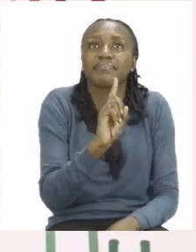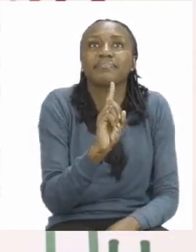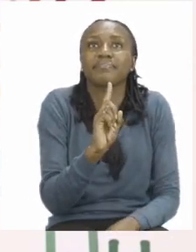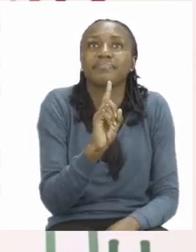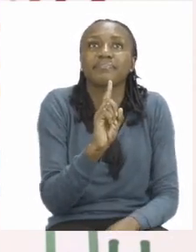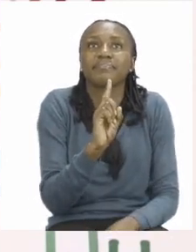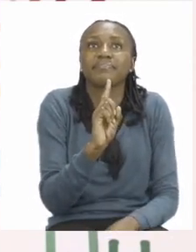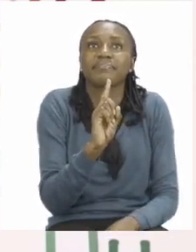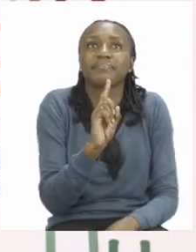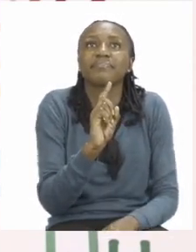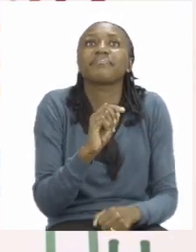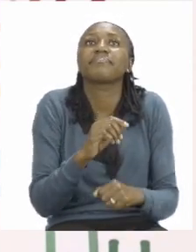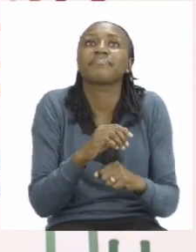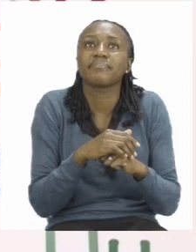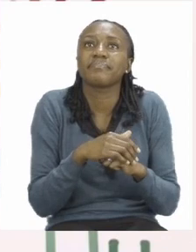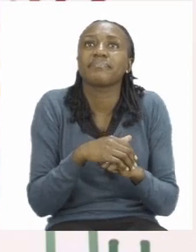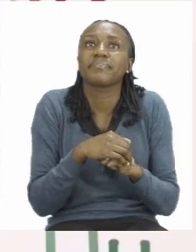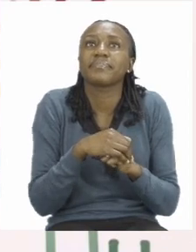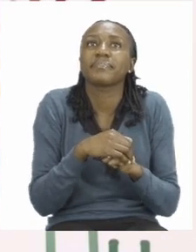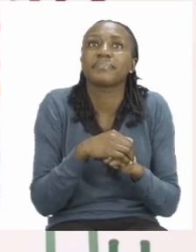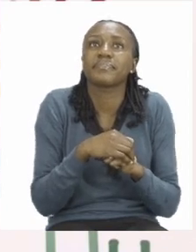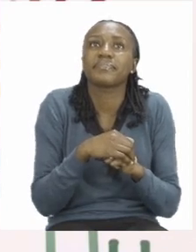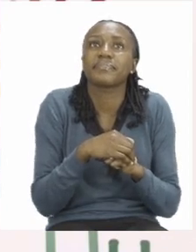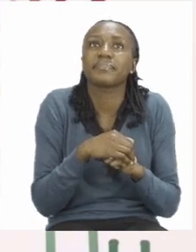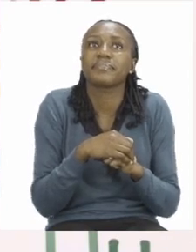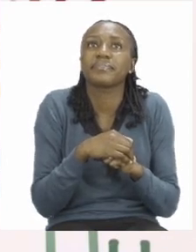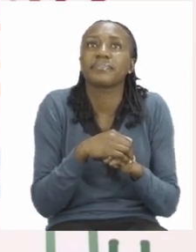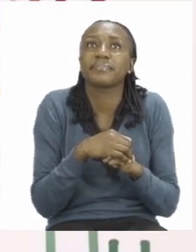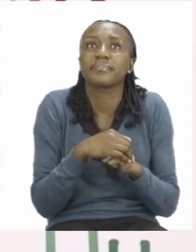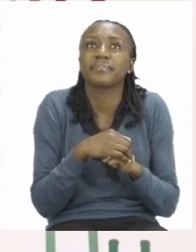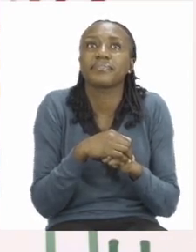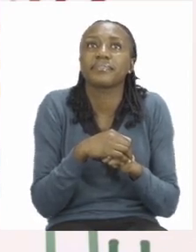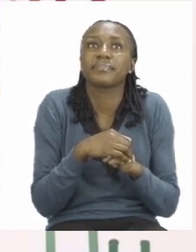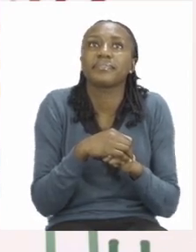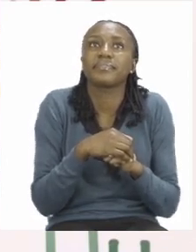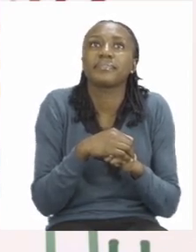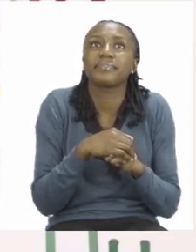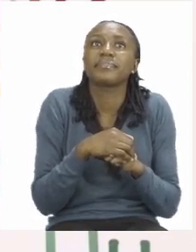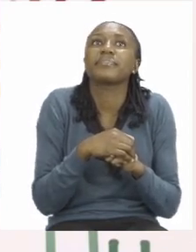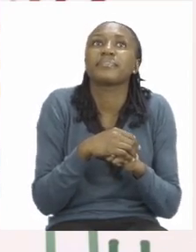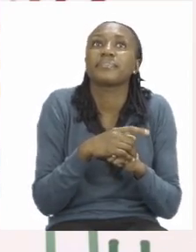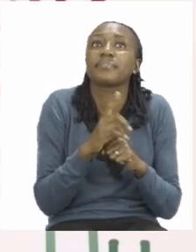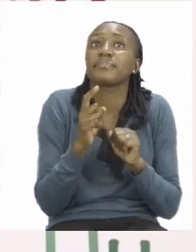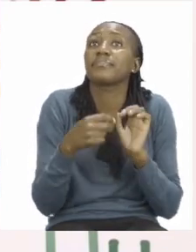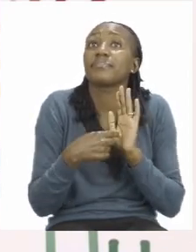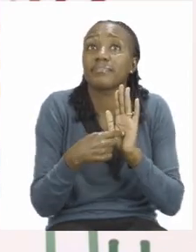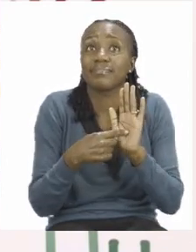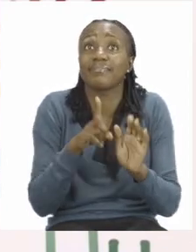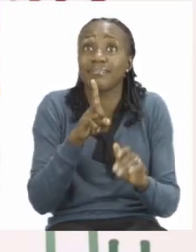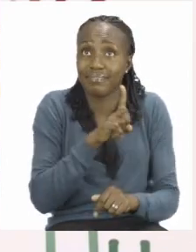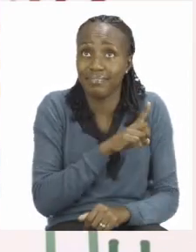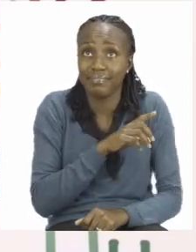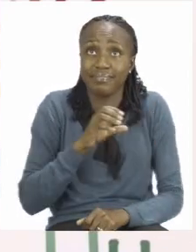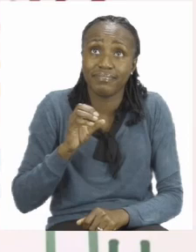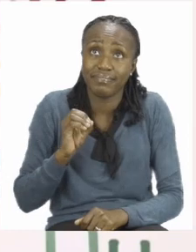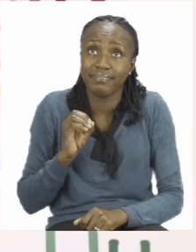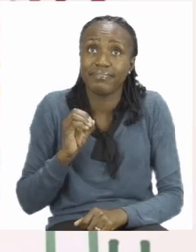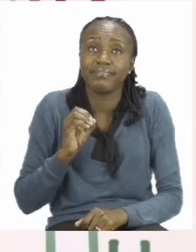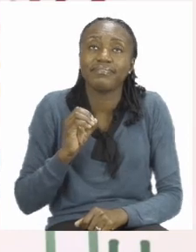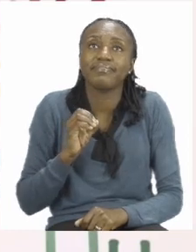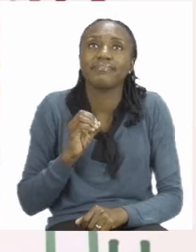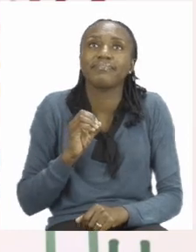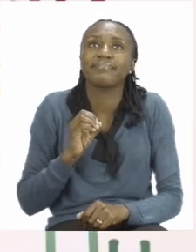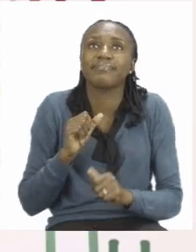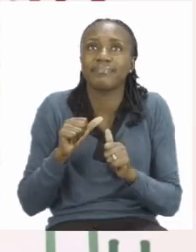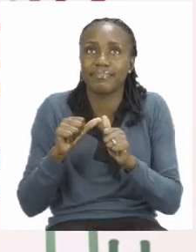do is write our 1 to show that this is 10. Then we move on